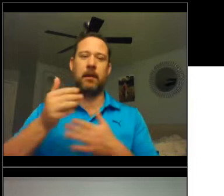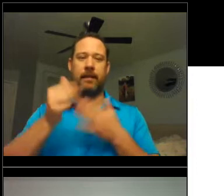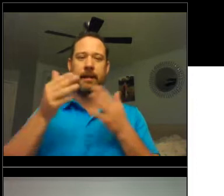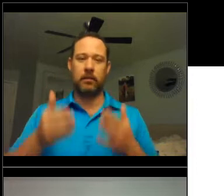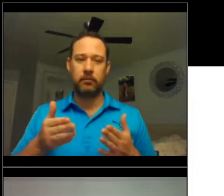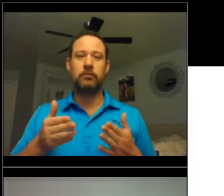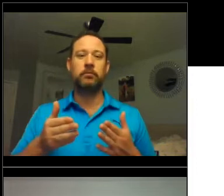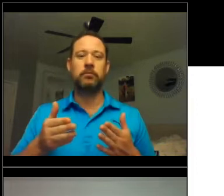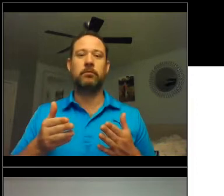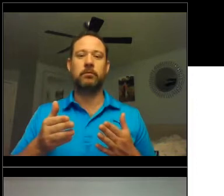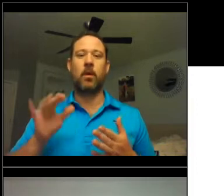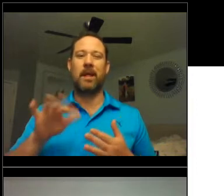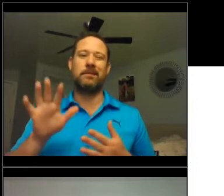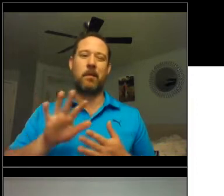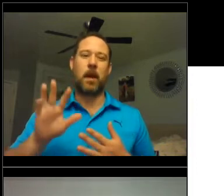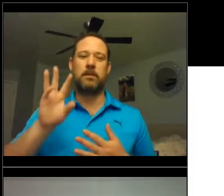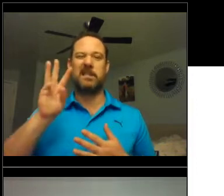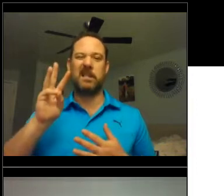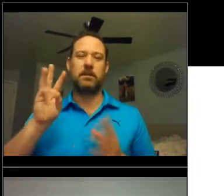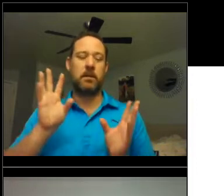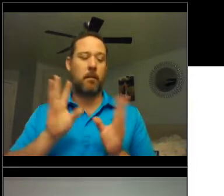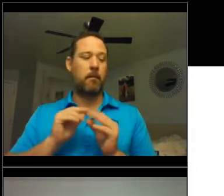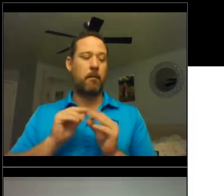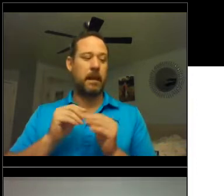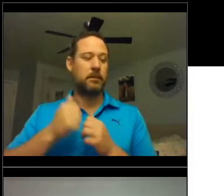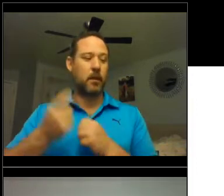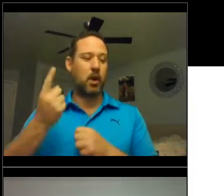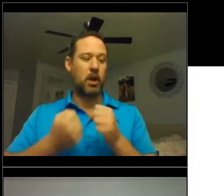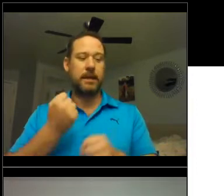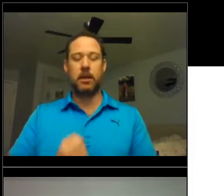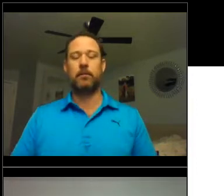that comes to about 6 meetings per year.